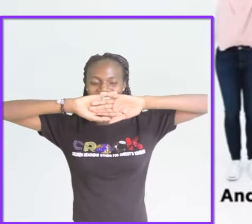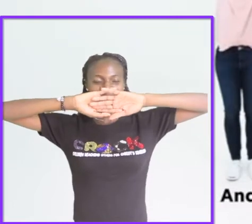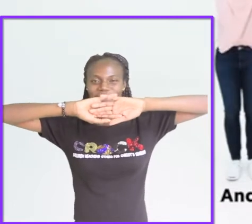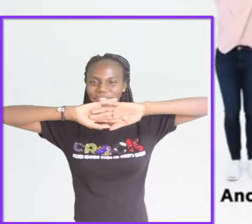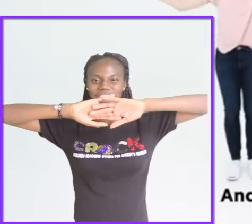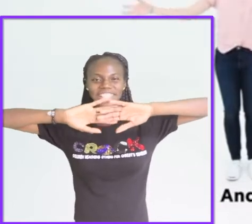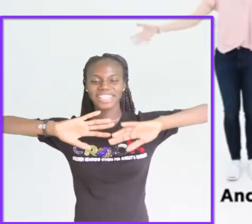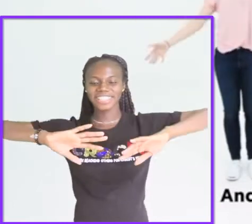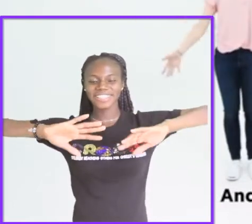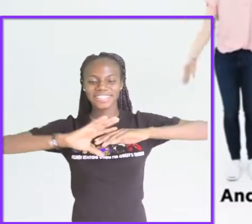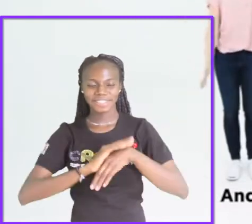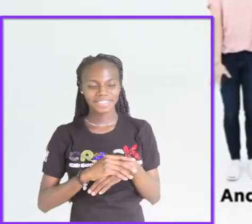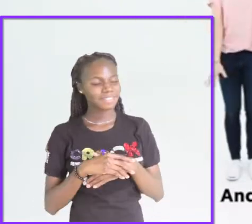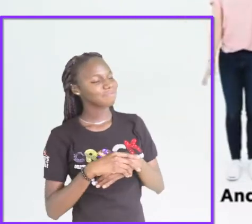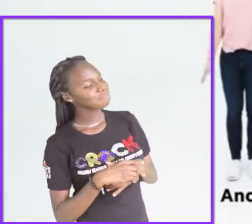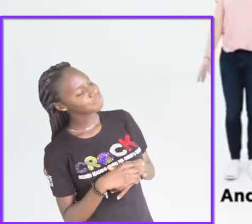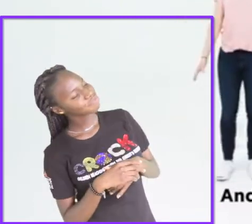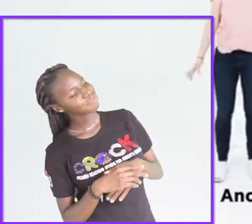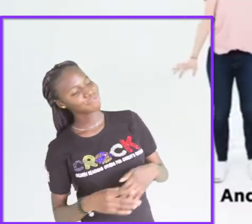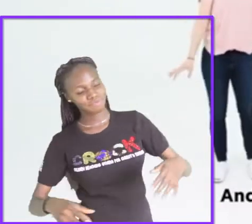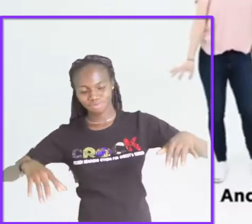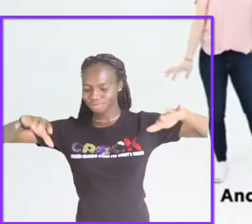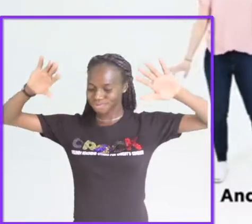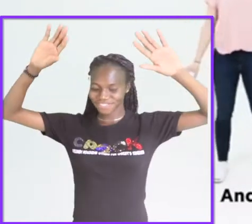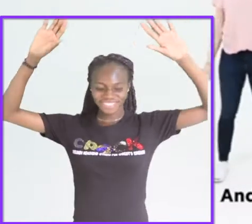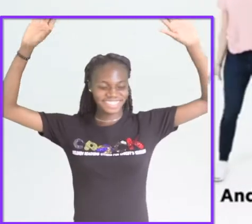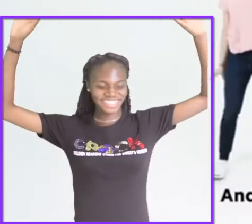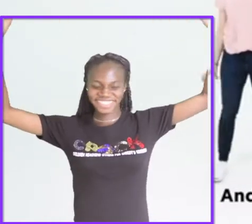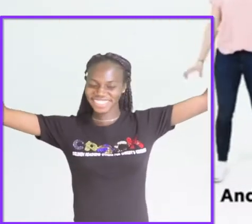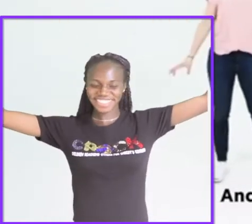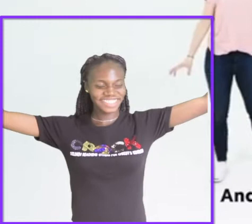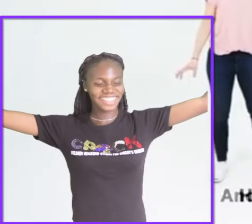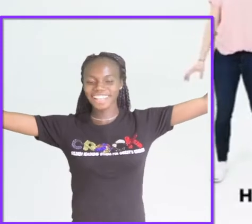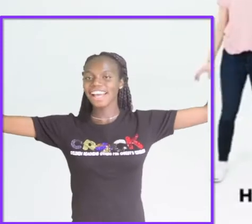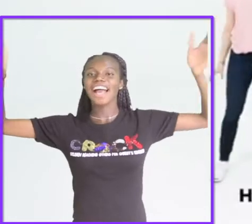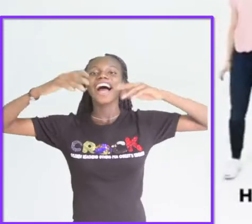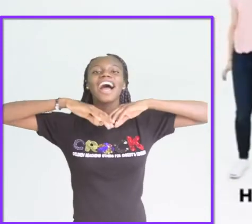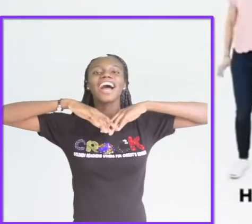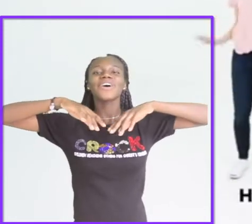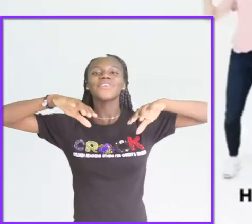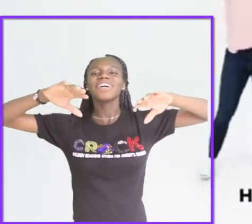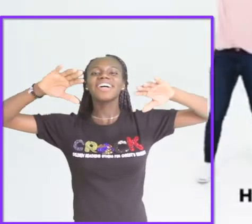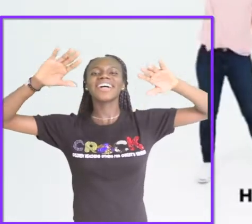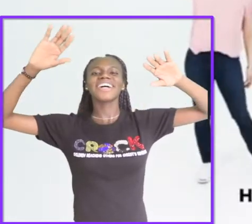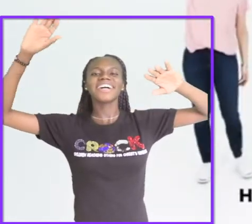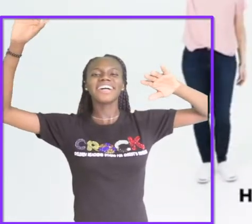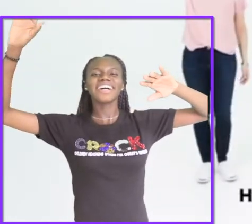Trembles at his voice, and trembles at his voice. How